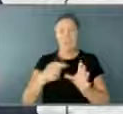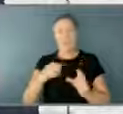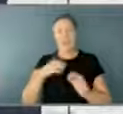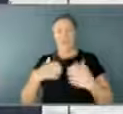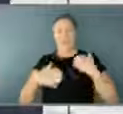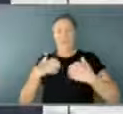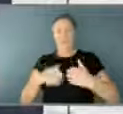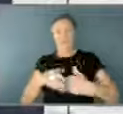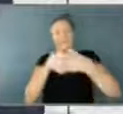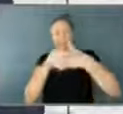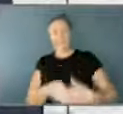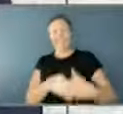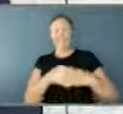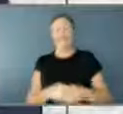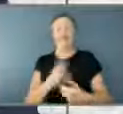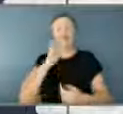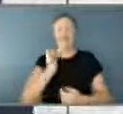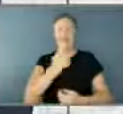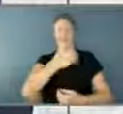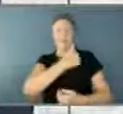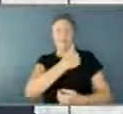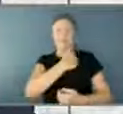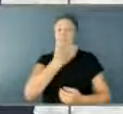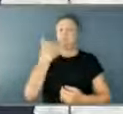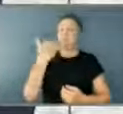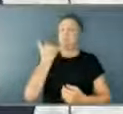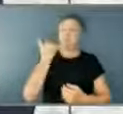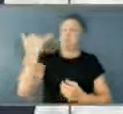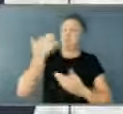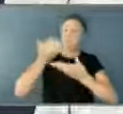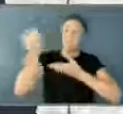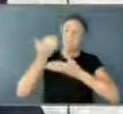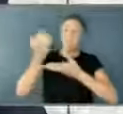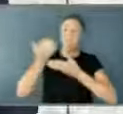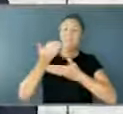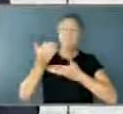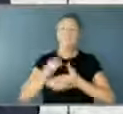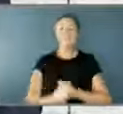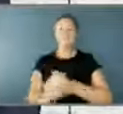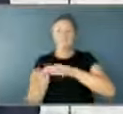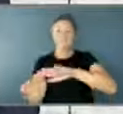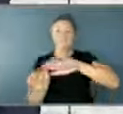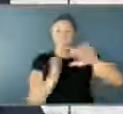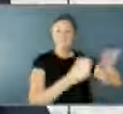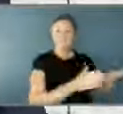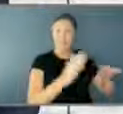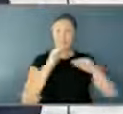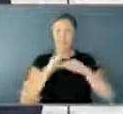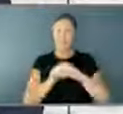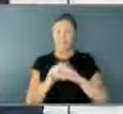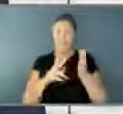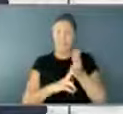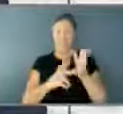call that we had between myself and President Biden. Now, to the issue of vaccines.